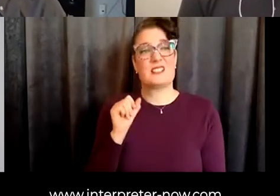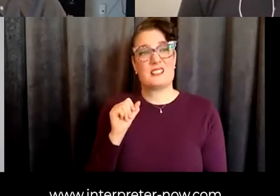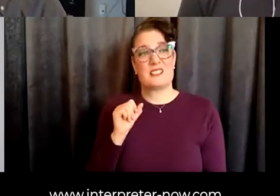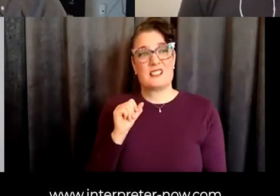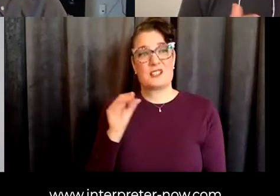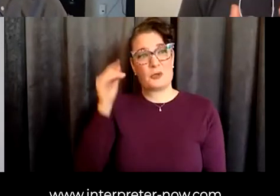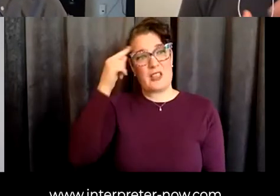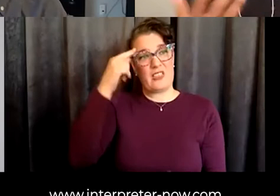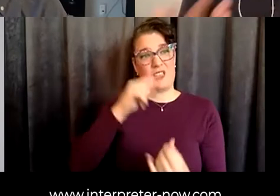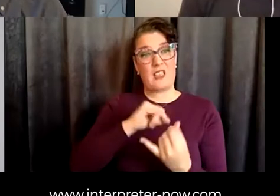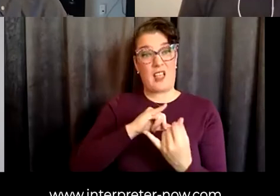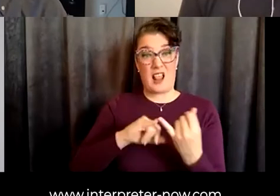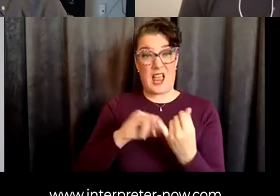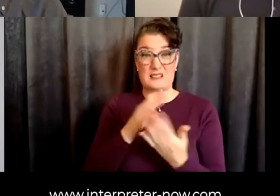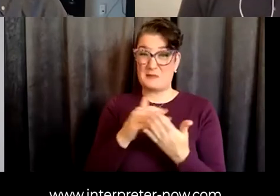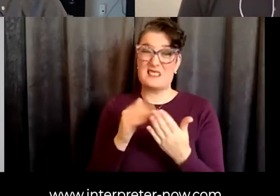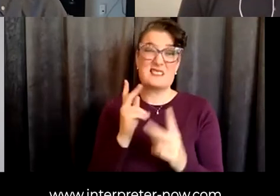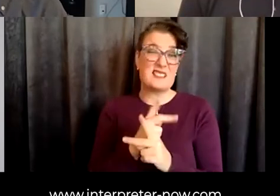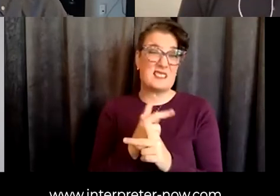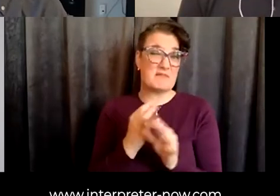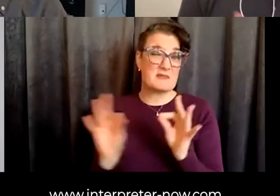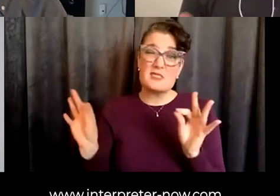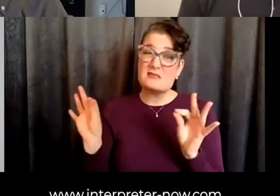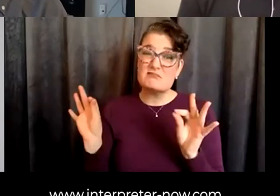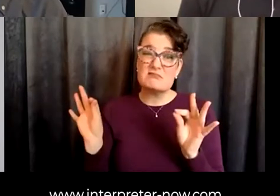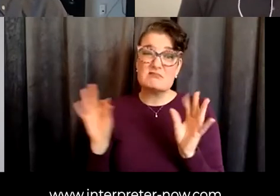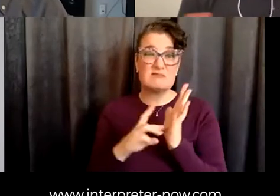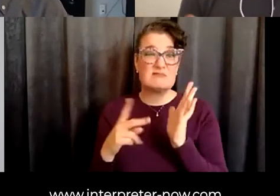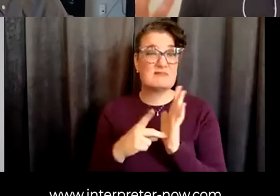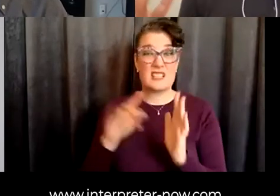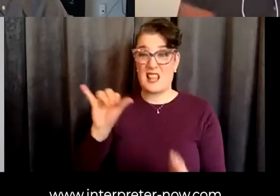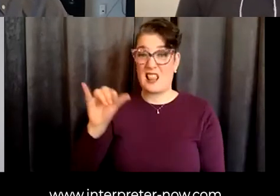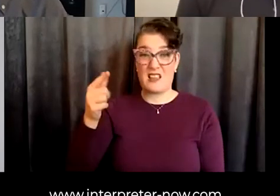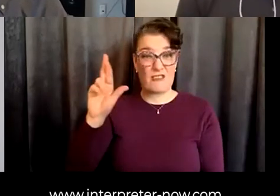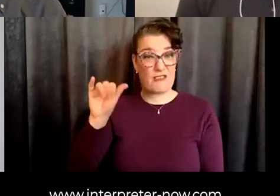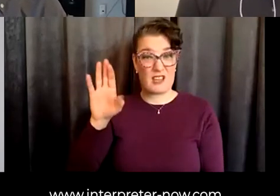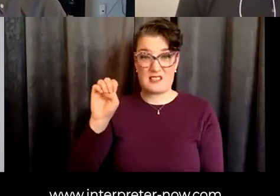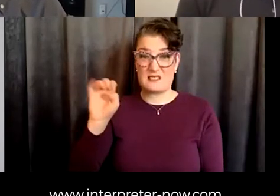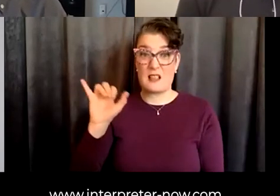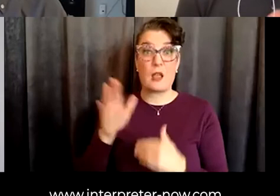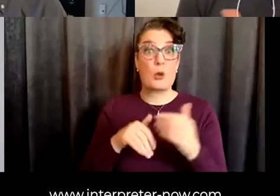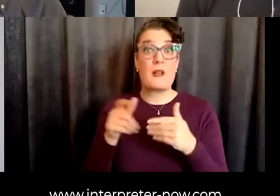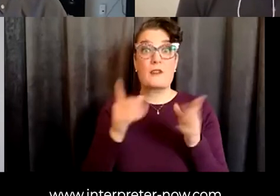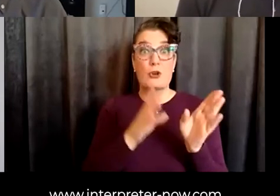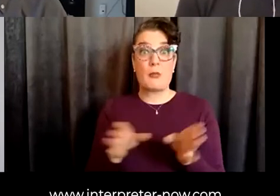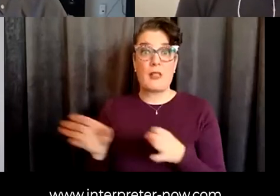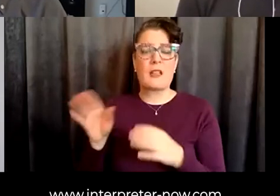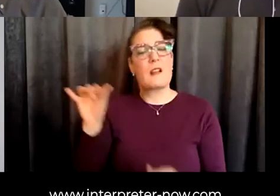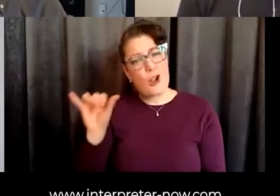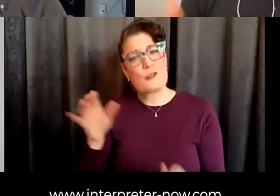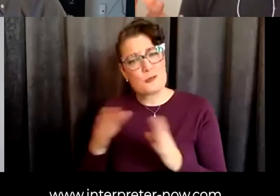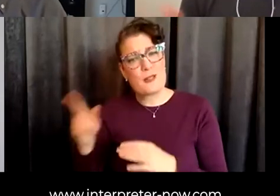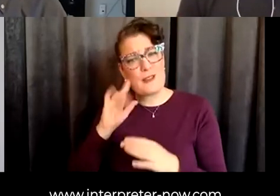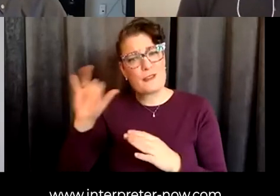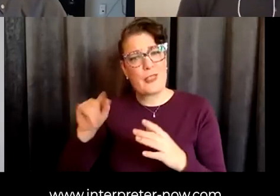I think the last piece is just keeping it all simple, to the point of like grace, like whatever you plan, also plan for it all